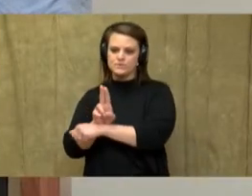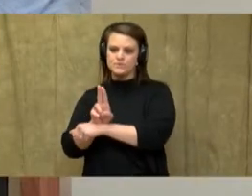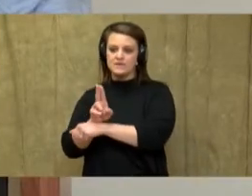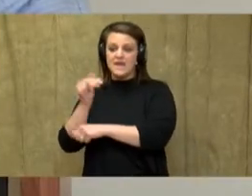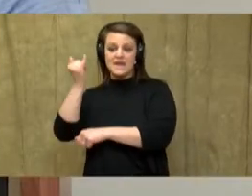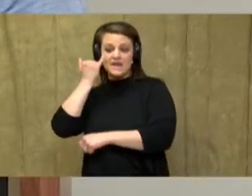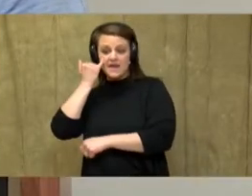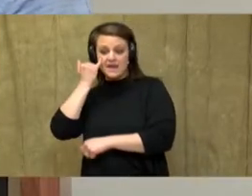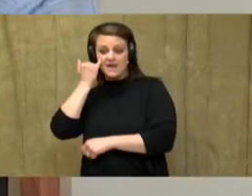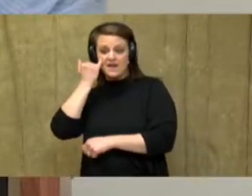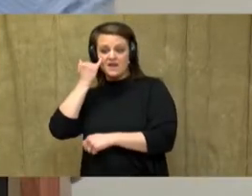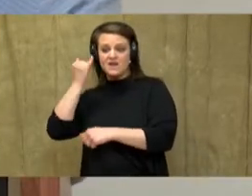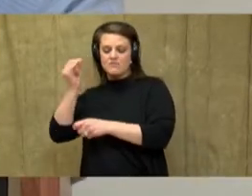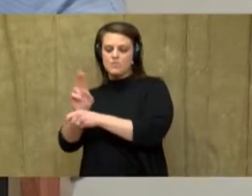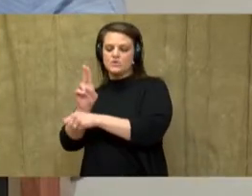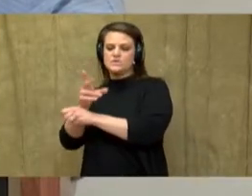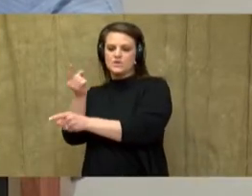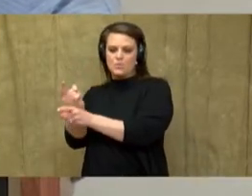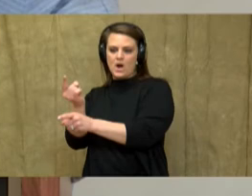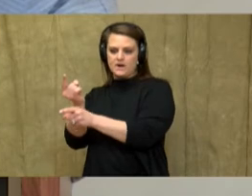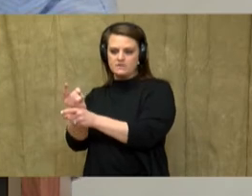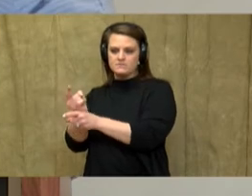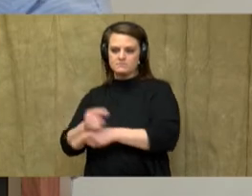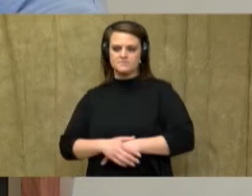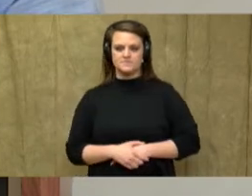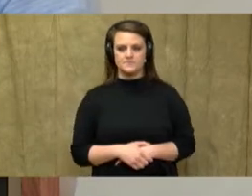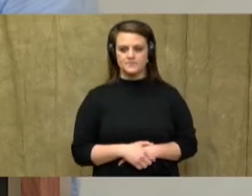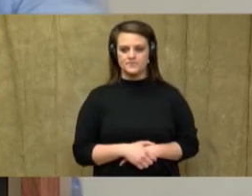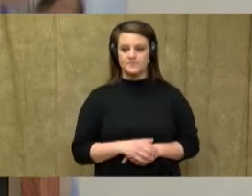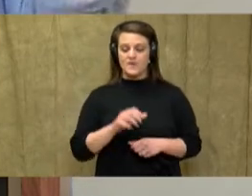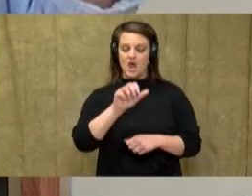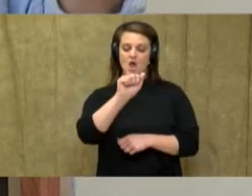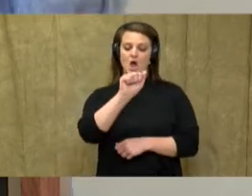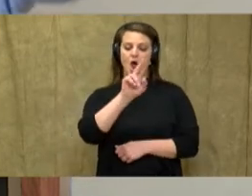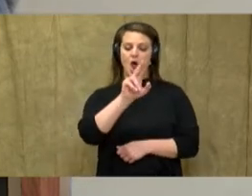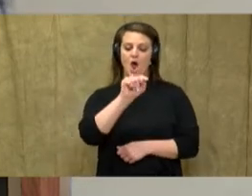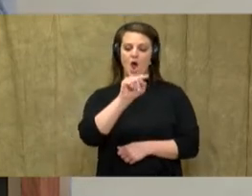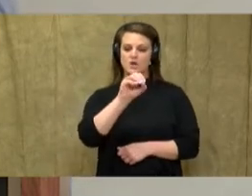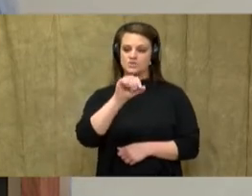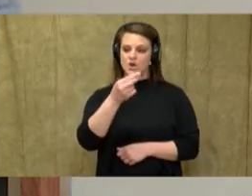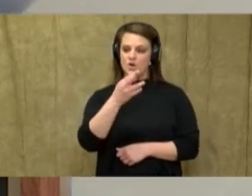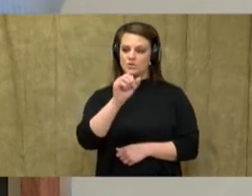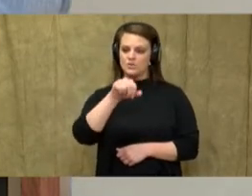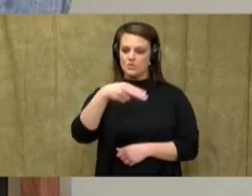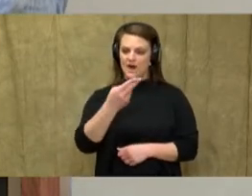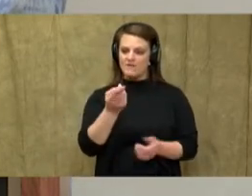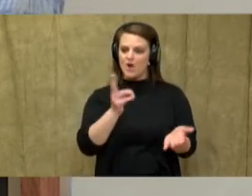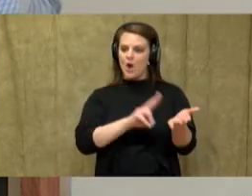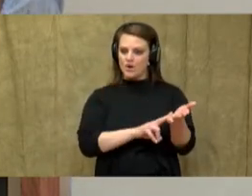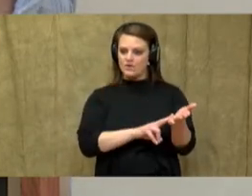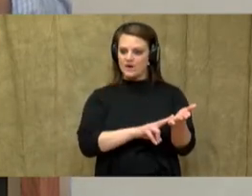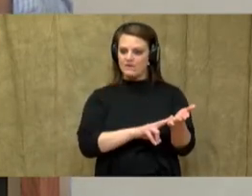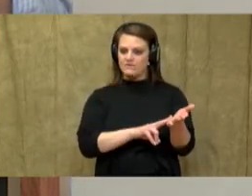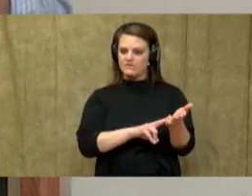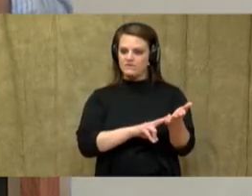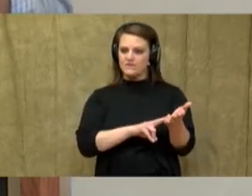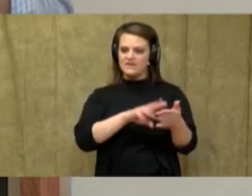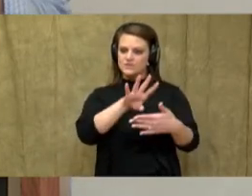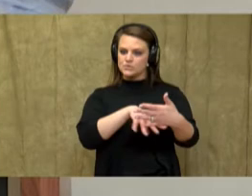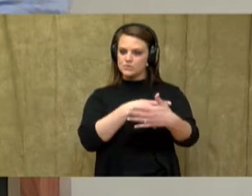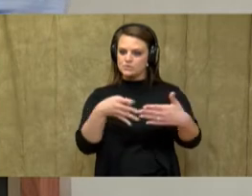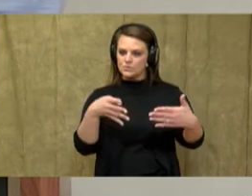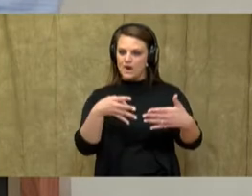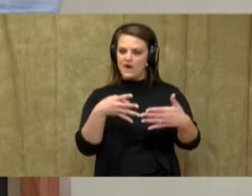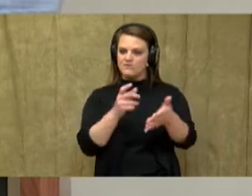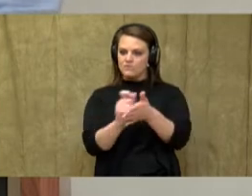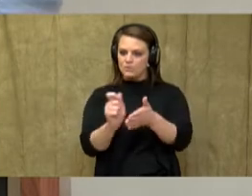and if we're using it correctly. Okay, so autograph. We learned about an autograph. That was graph meant written.